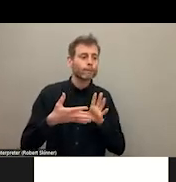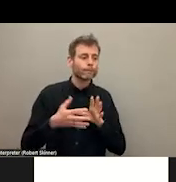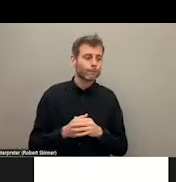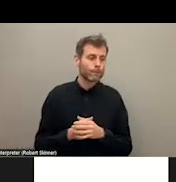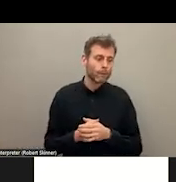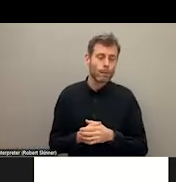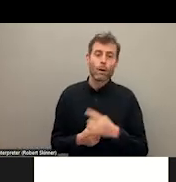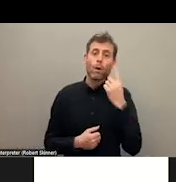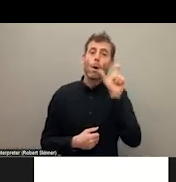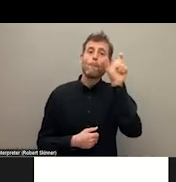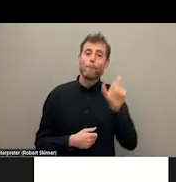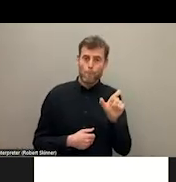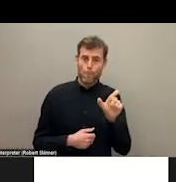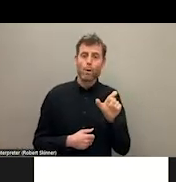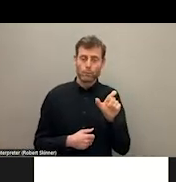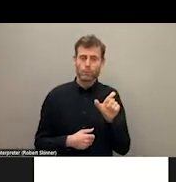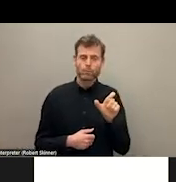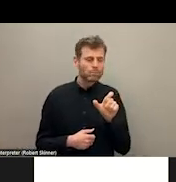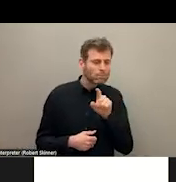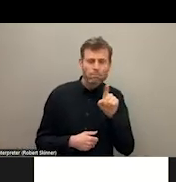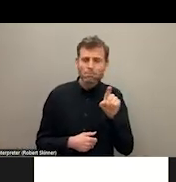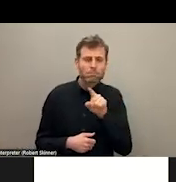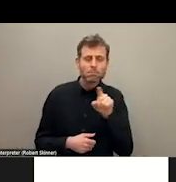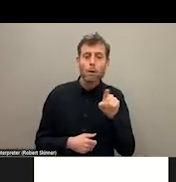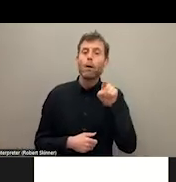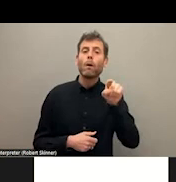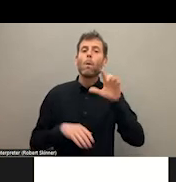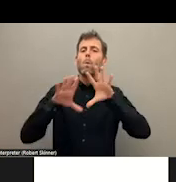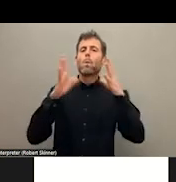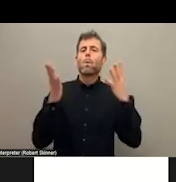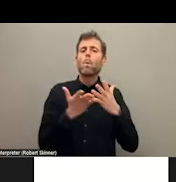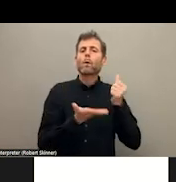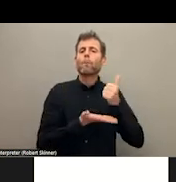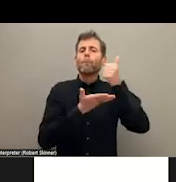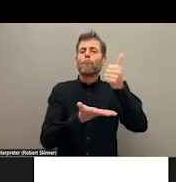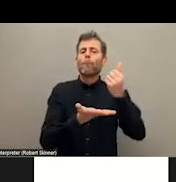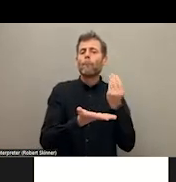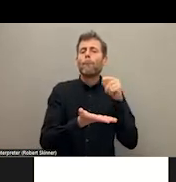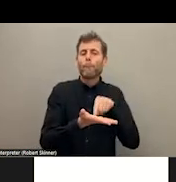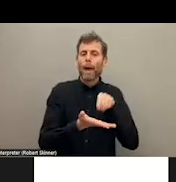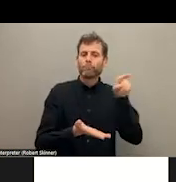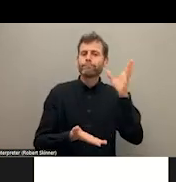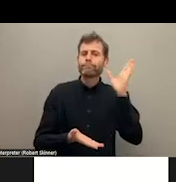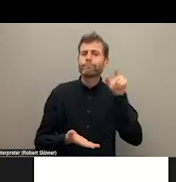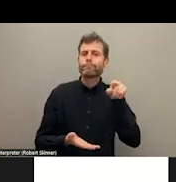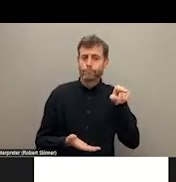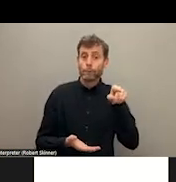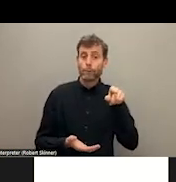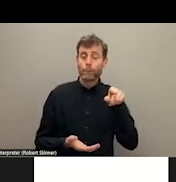1 person out of 5, as the lady from the World Bank was saying, they are the